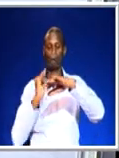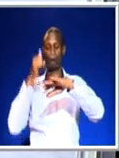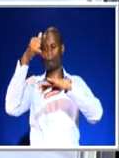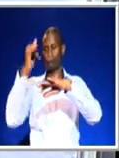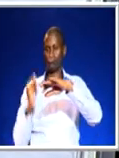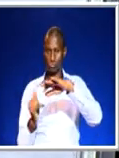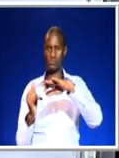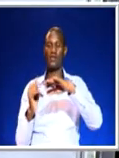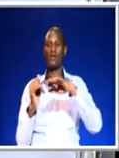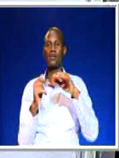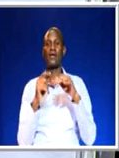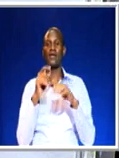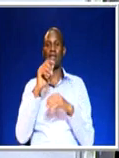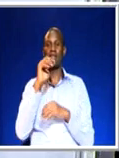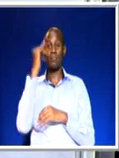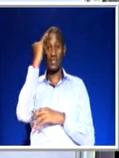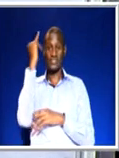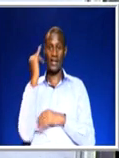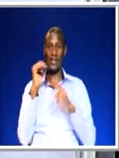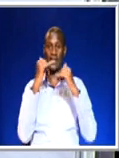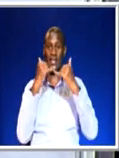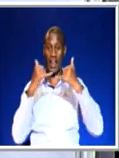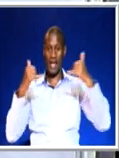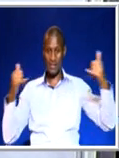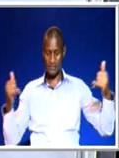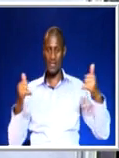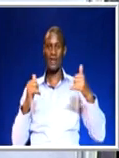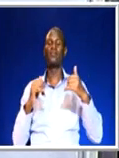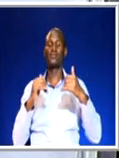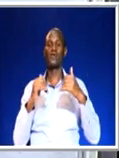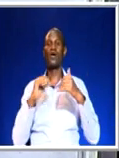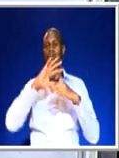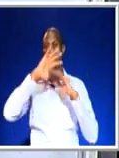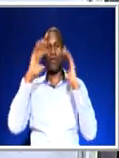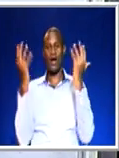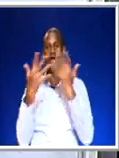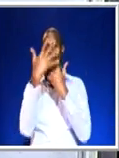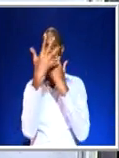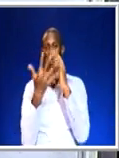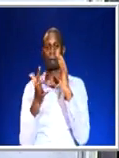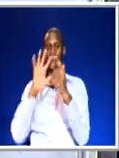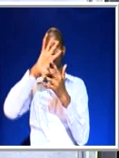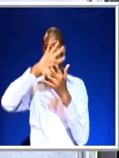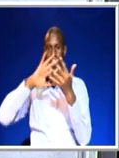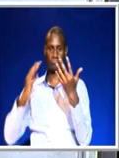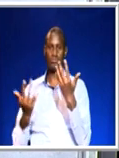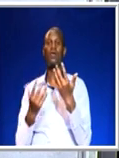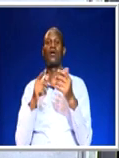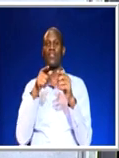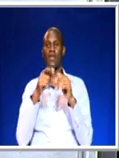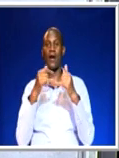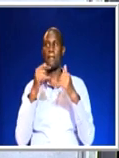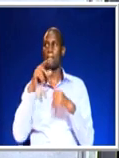Latitudes are imaginary lines that run over the earth's surface. They are normally